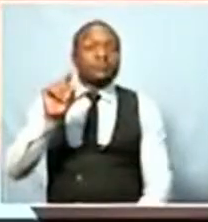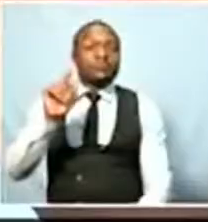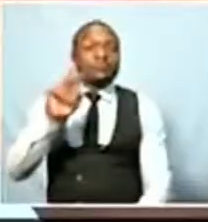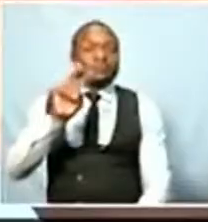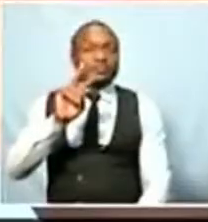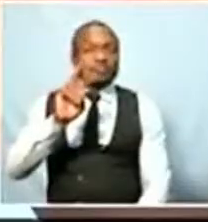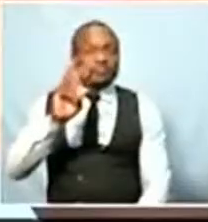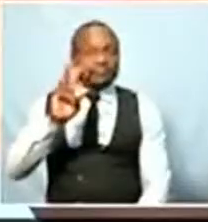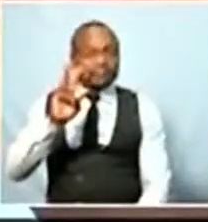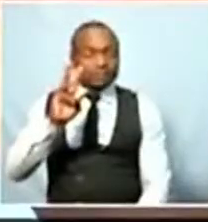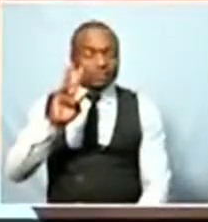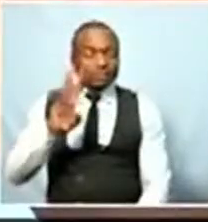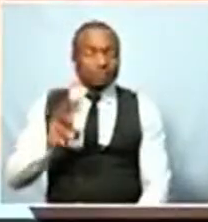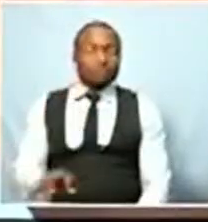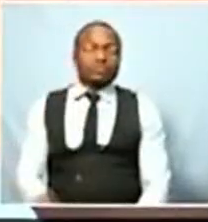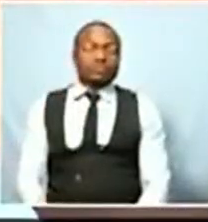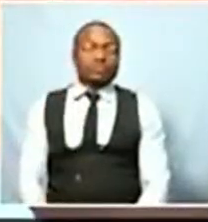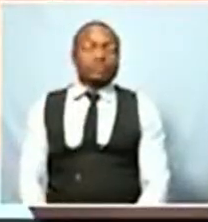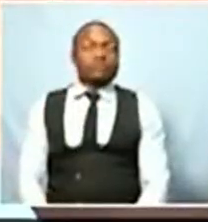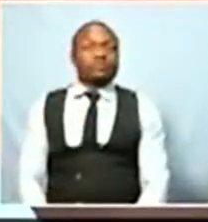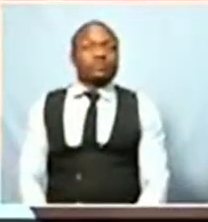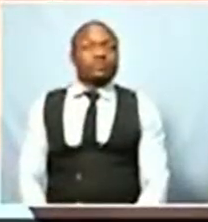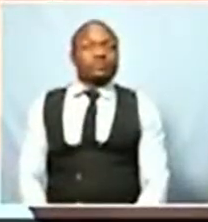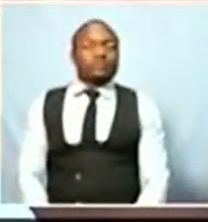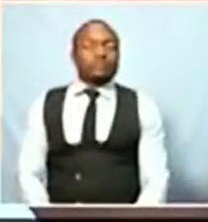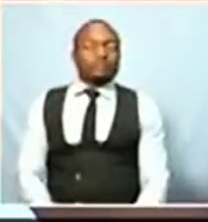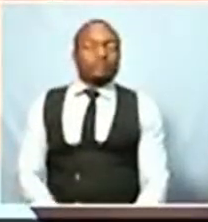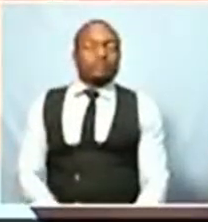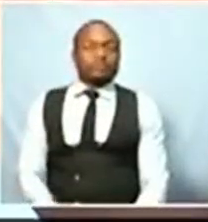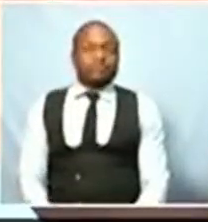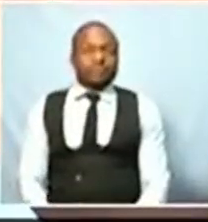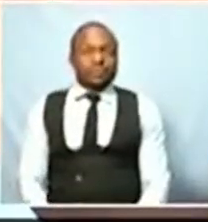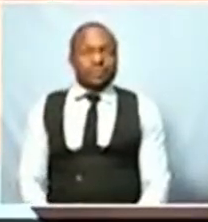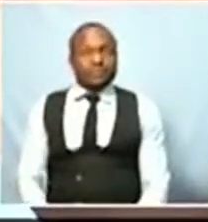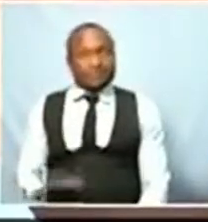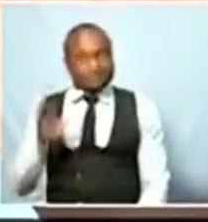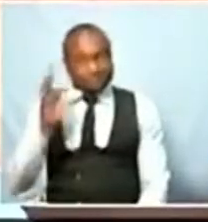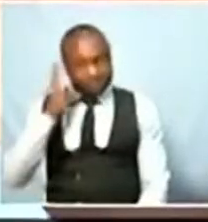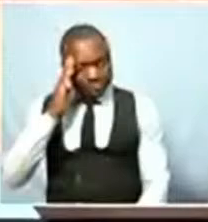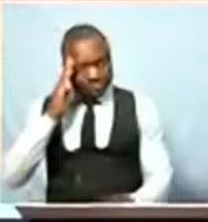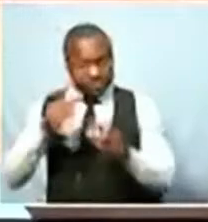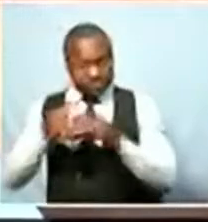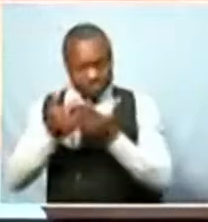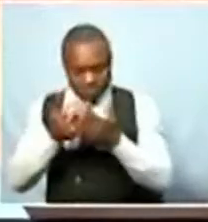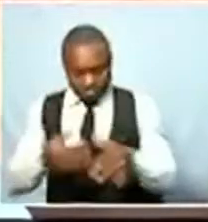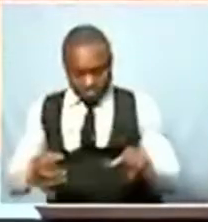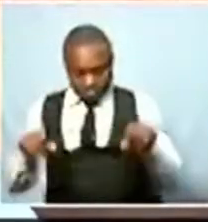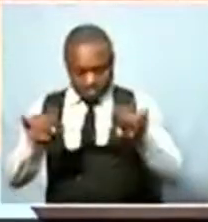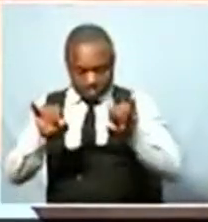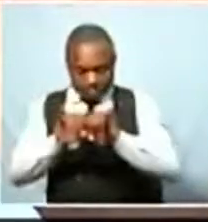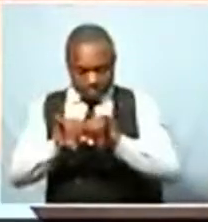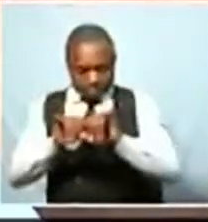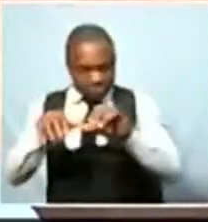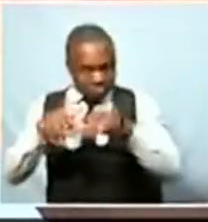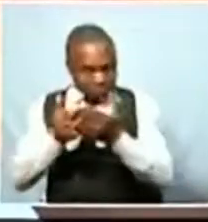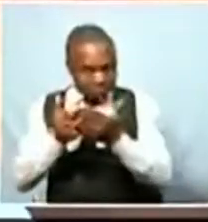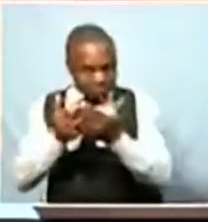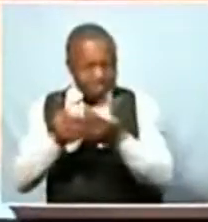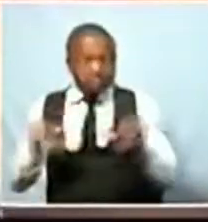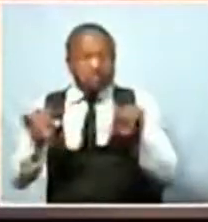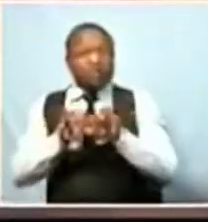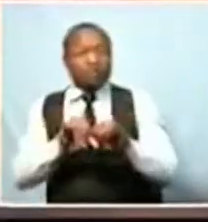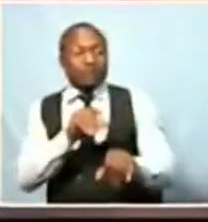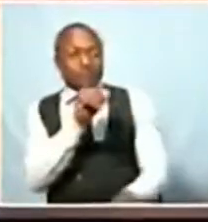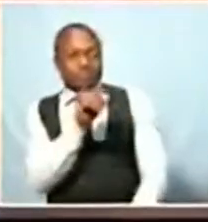2026. And so, knowing how important, how pivotal